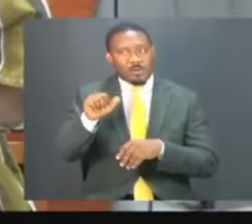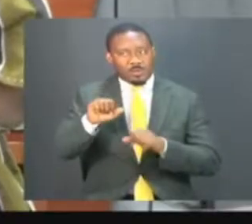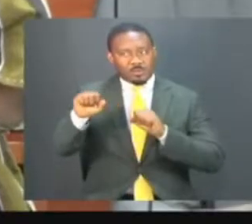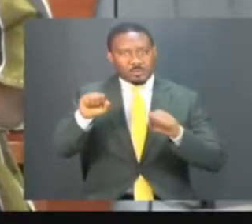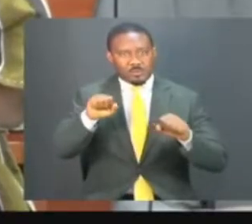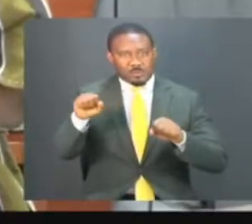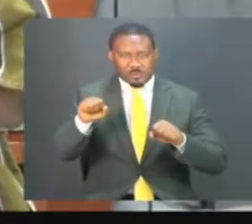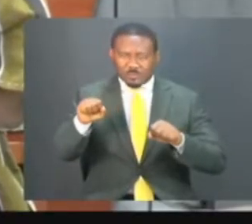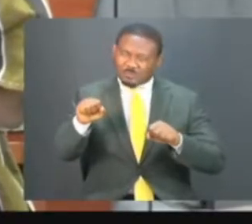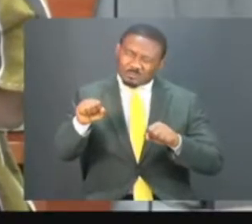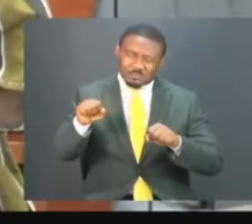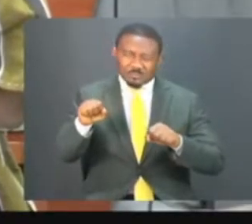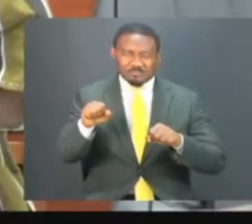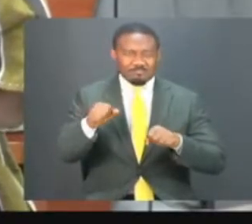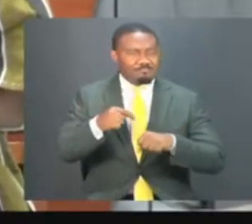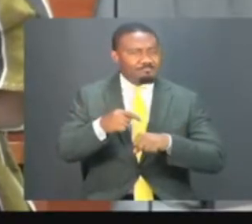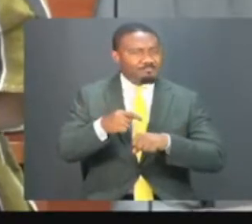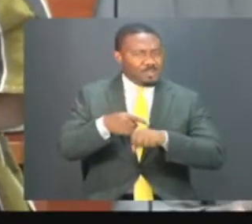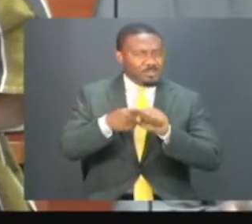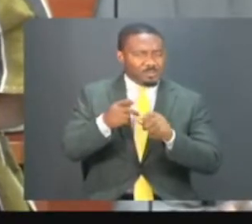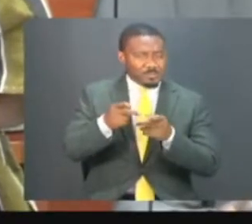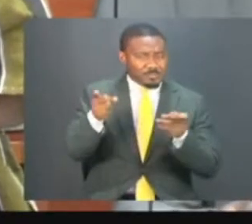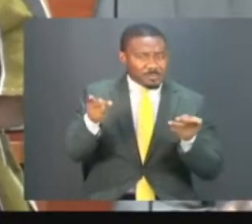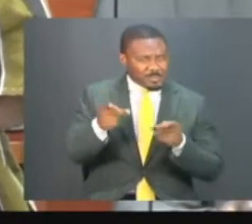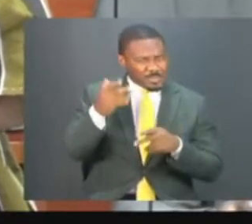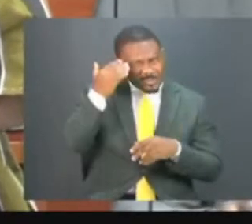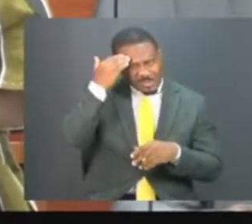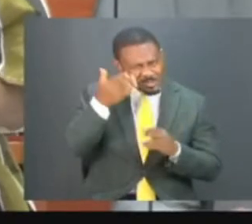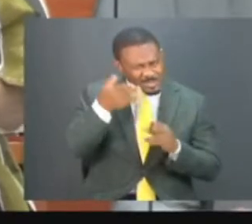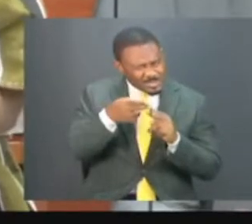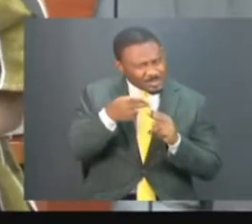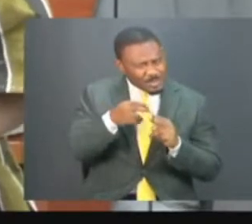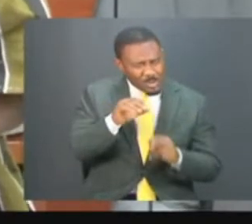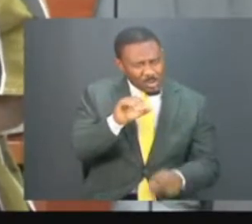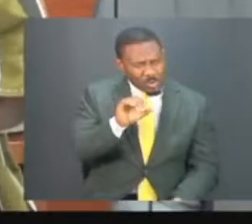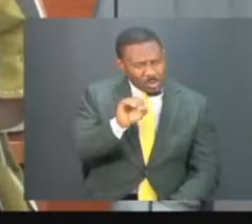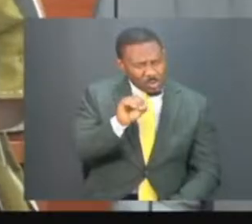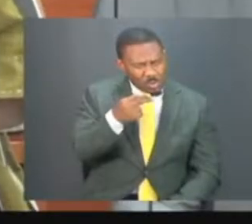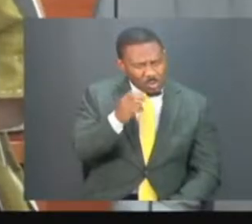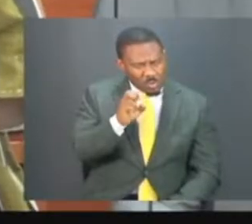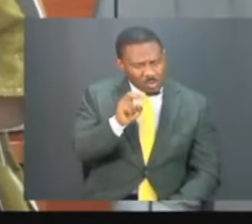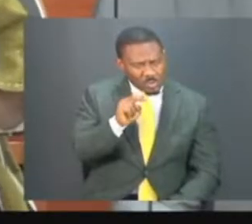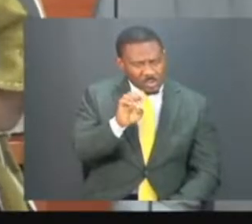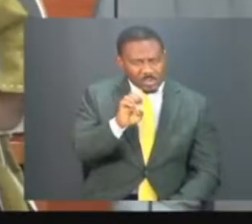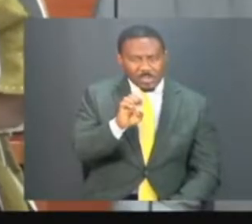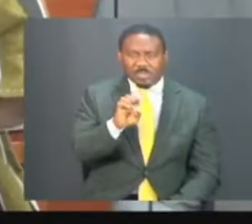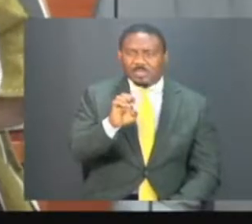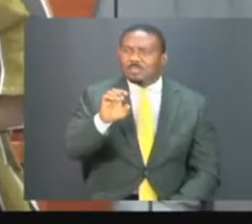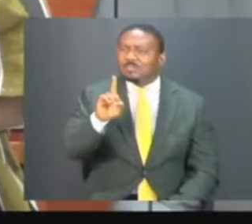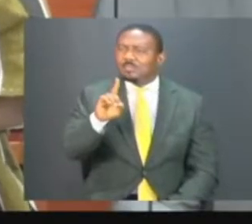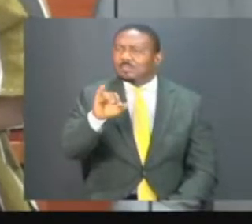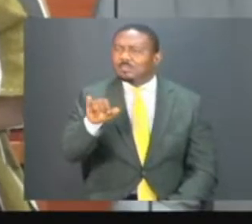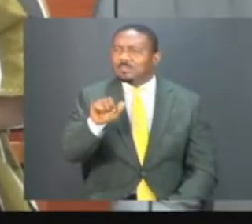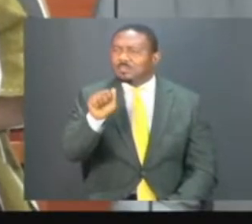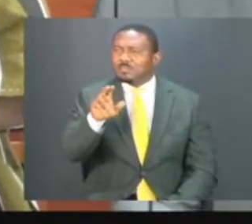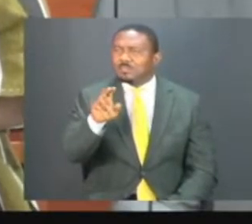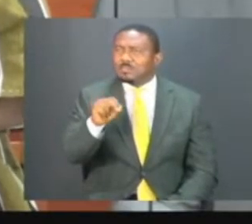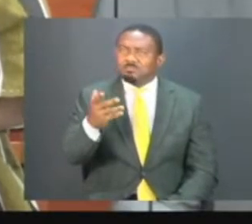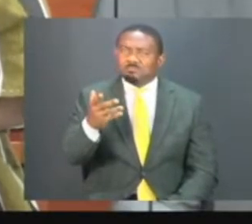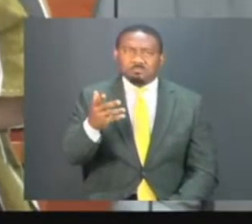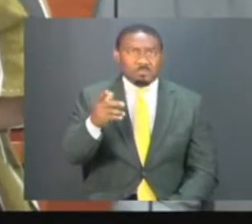used to be Ohenijan Sports Stadium. I don't know whether, because Kumasi is now Baba Yara, I remember, but I don't know